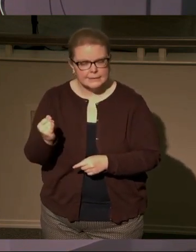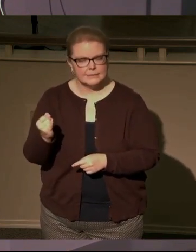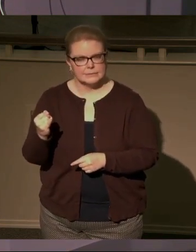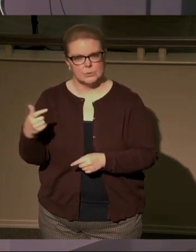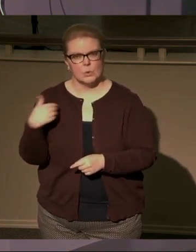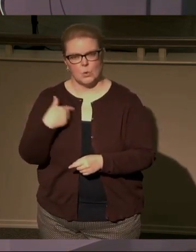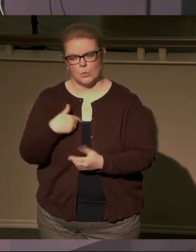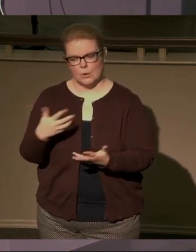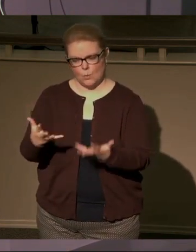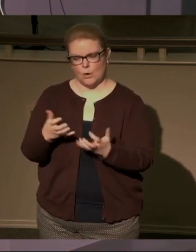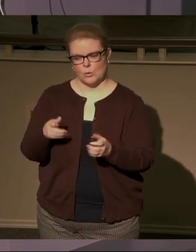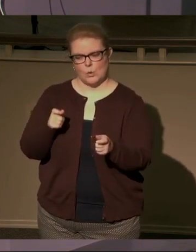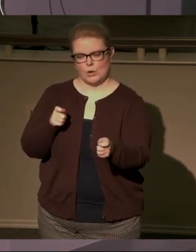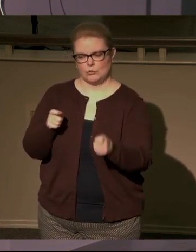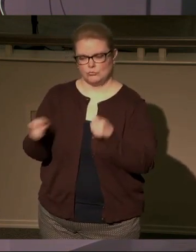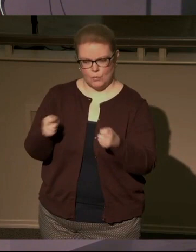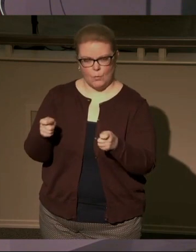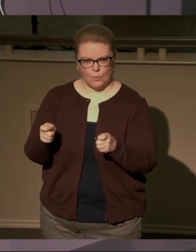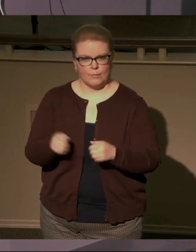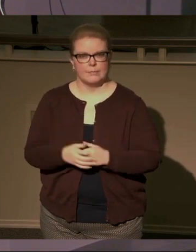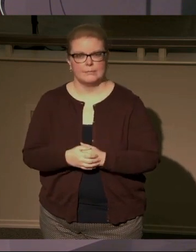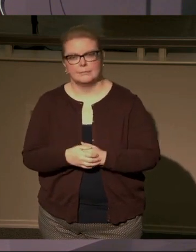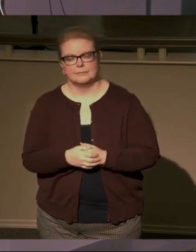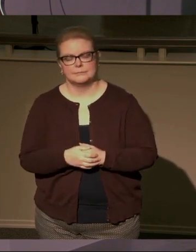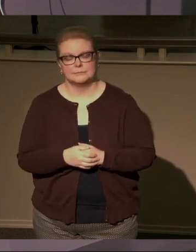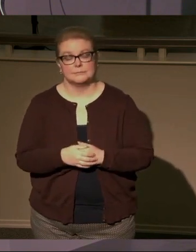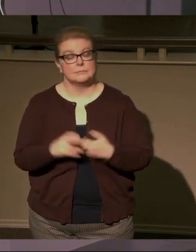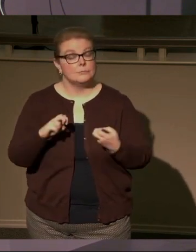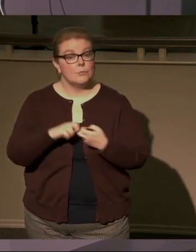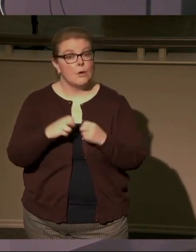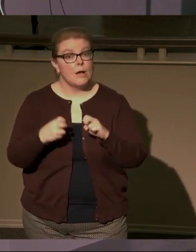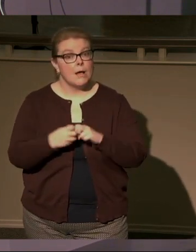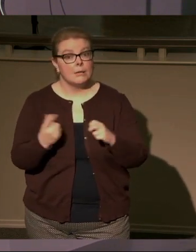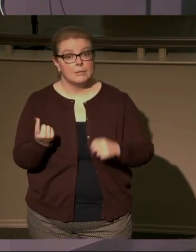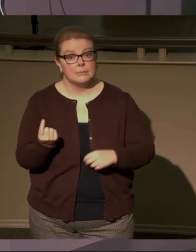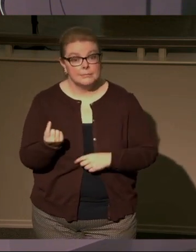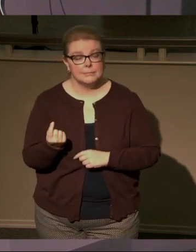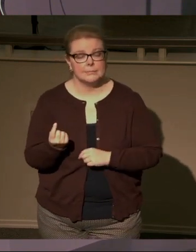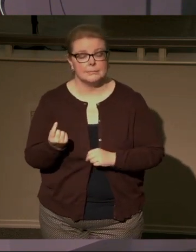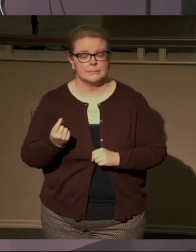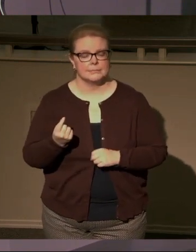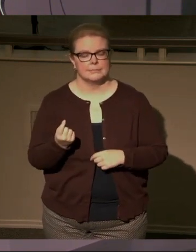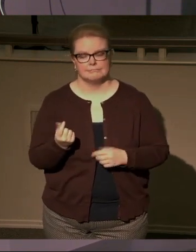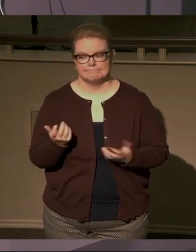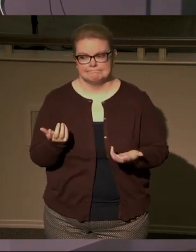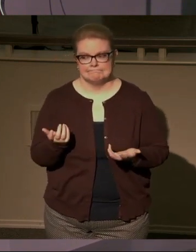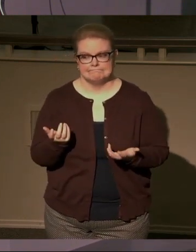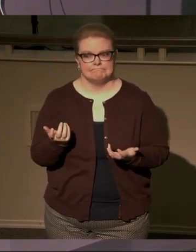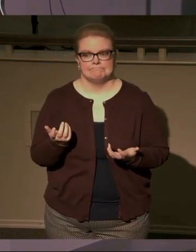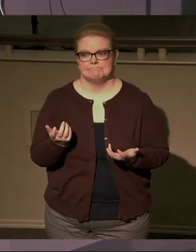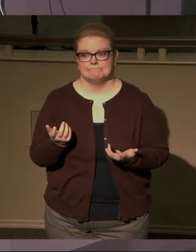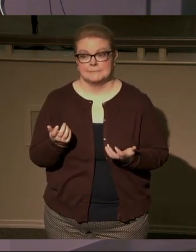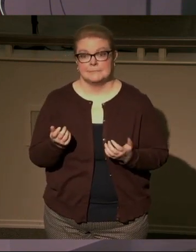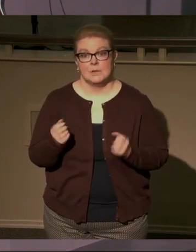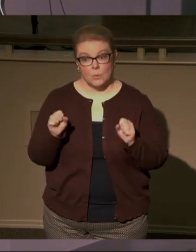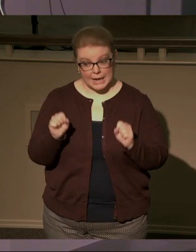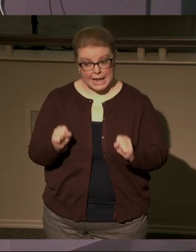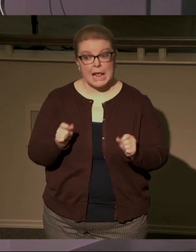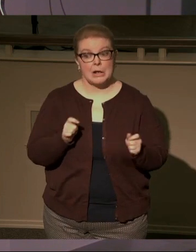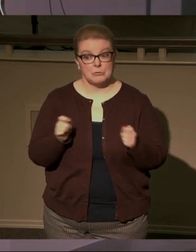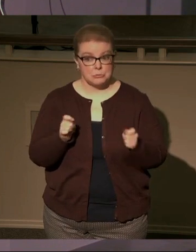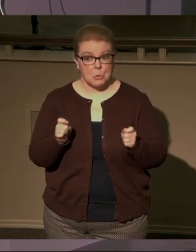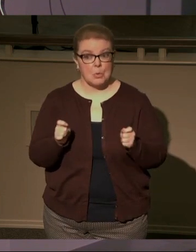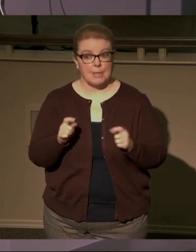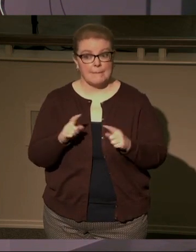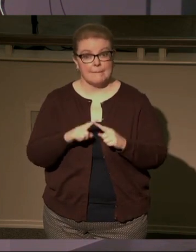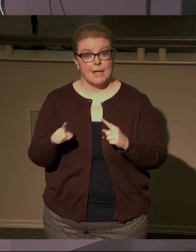we want to control. The problem is, there's only so long you can hold the rope for your